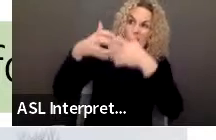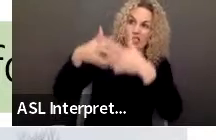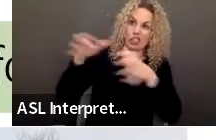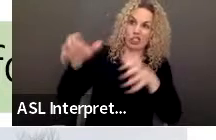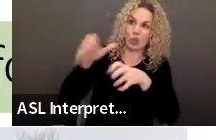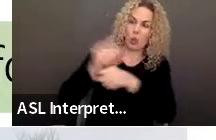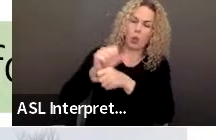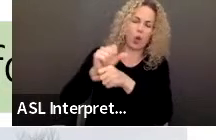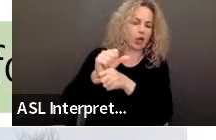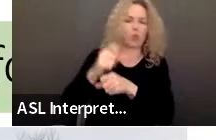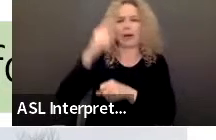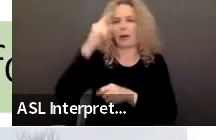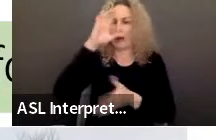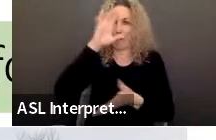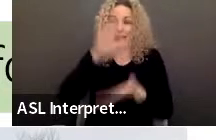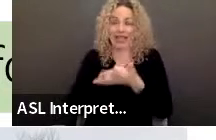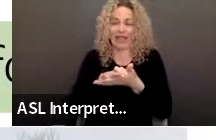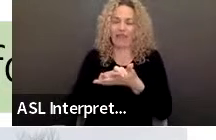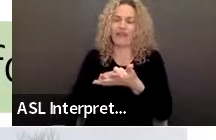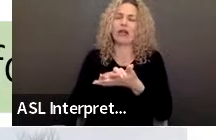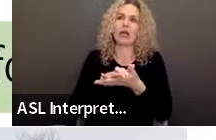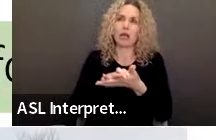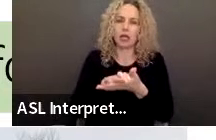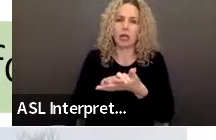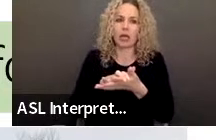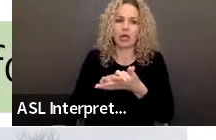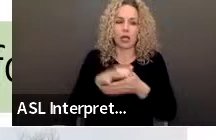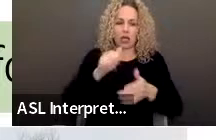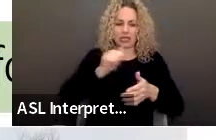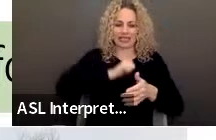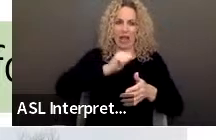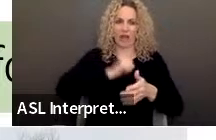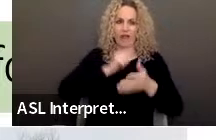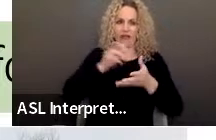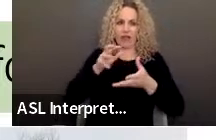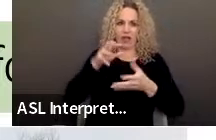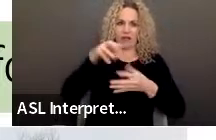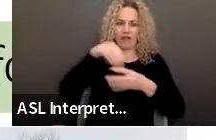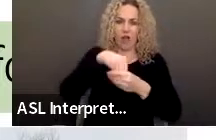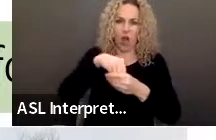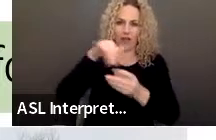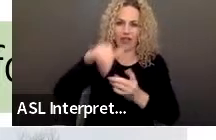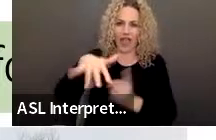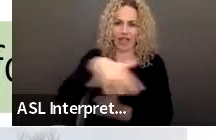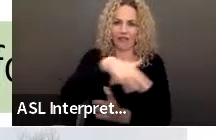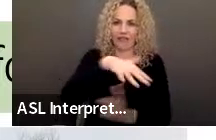happens by getting one's self-immersed in this environment, whether that